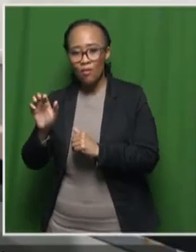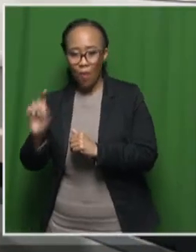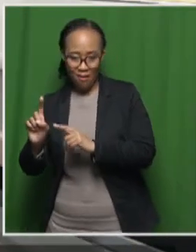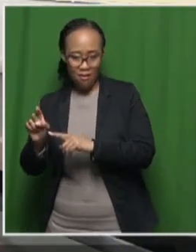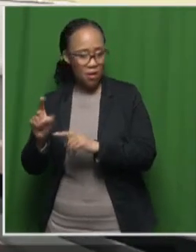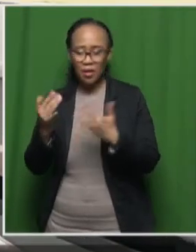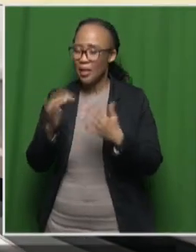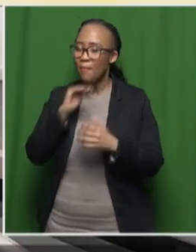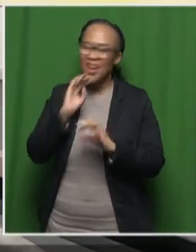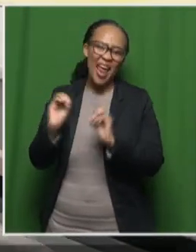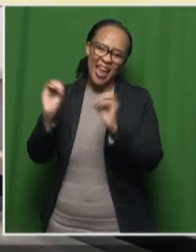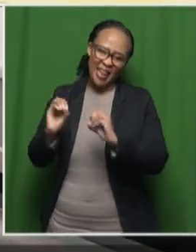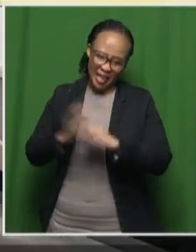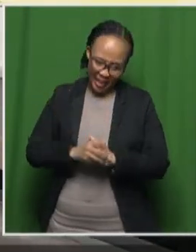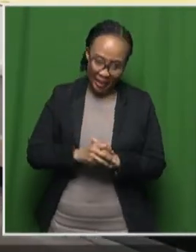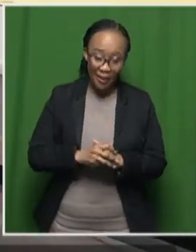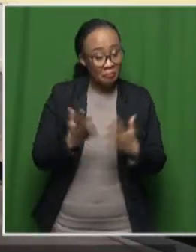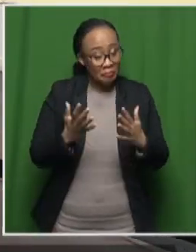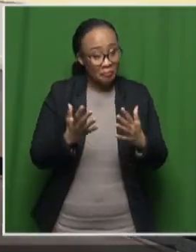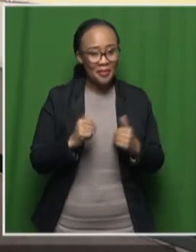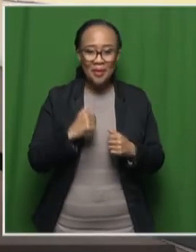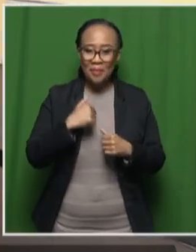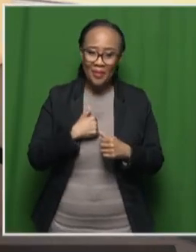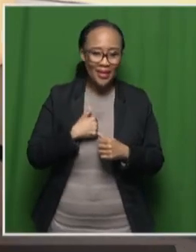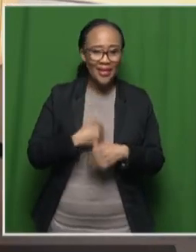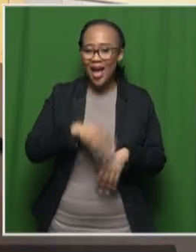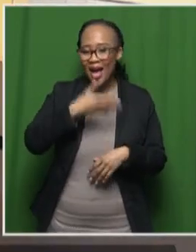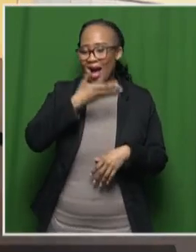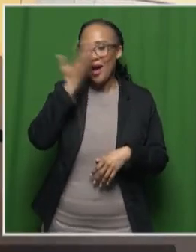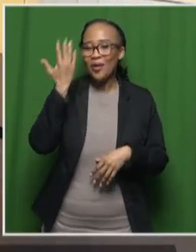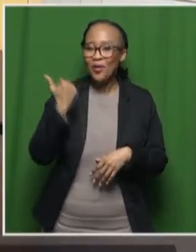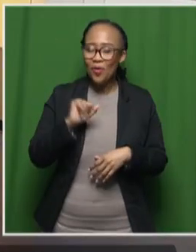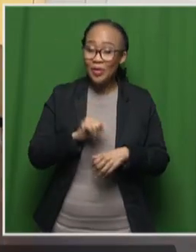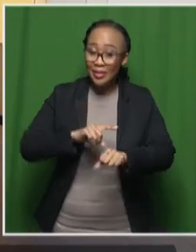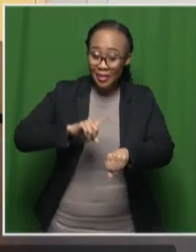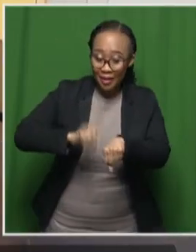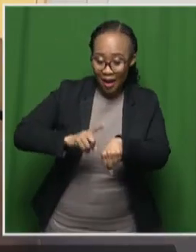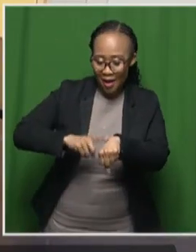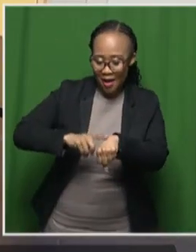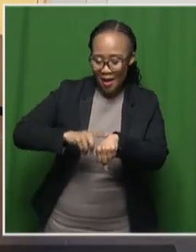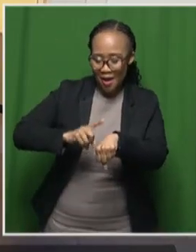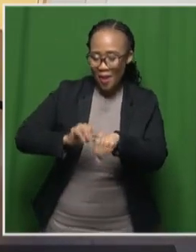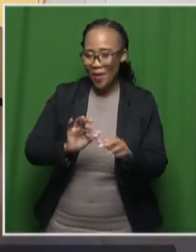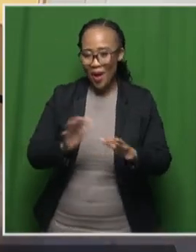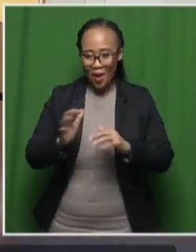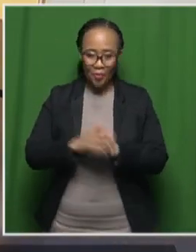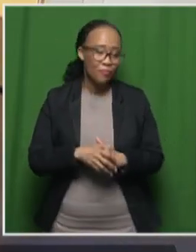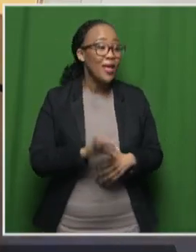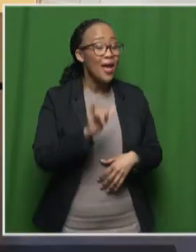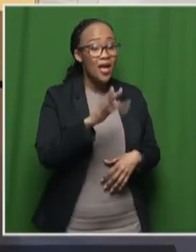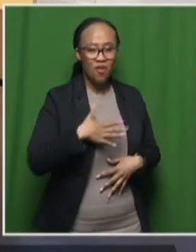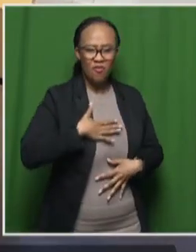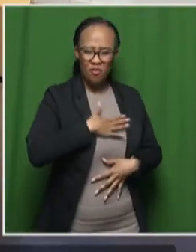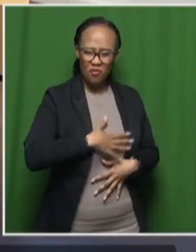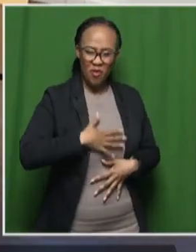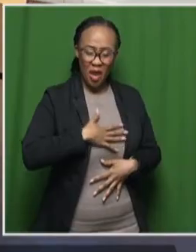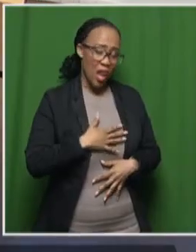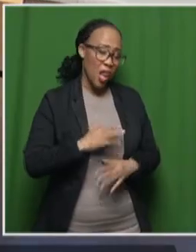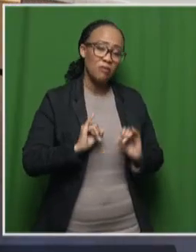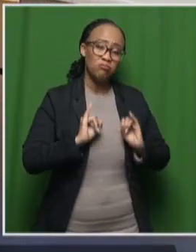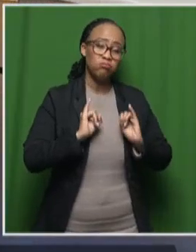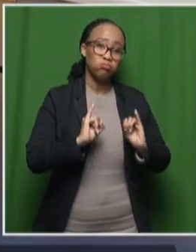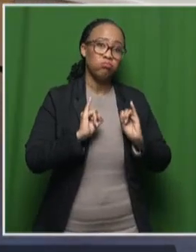It is nothing. Yes. I didn't even know we timed that much. Like, you had to time it. I mean, if we are feeling terrible, which we are,